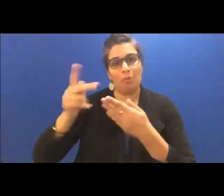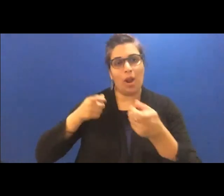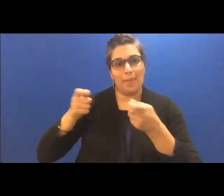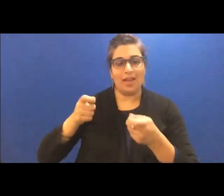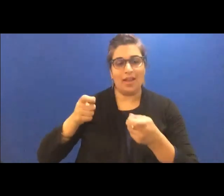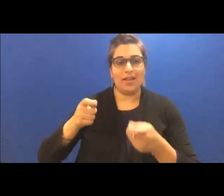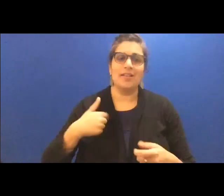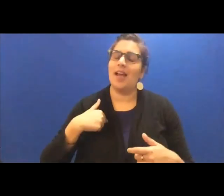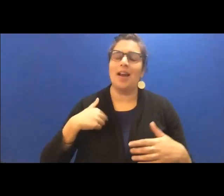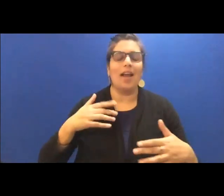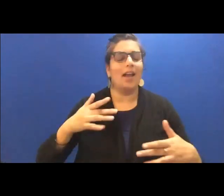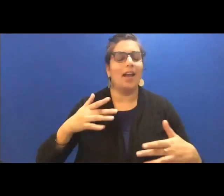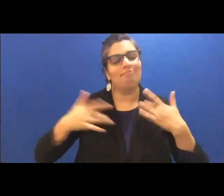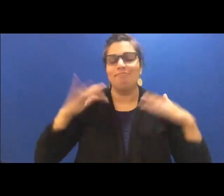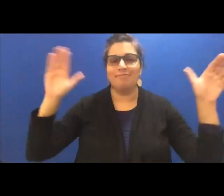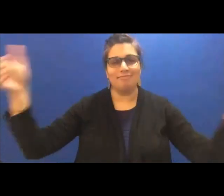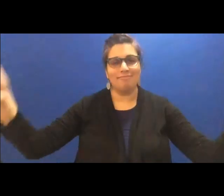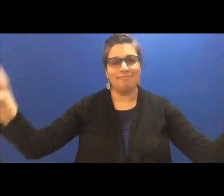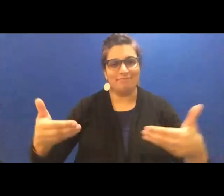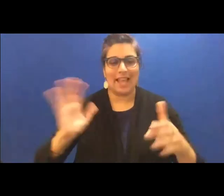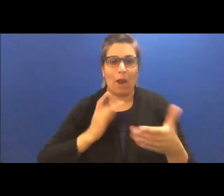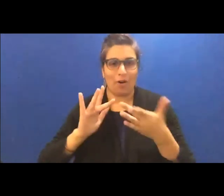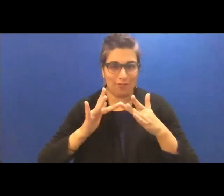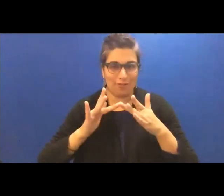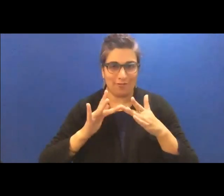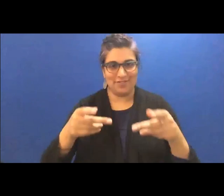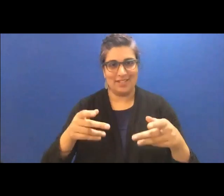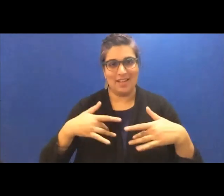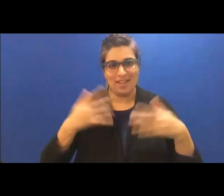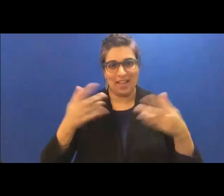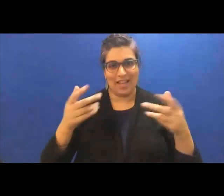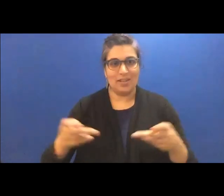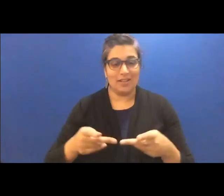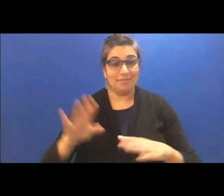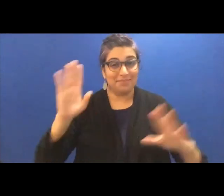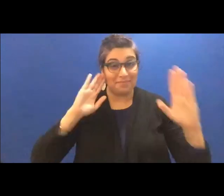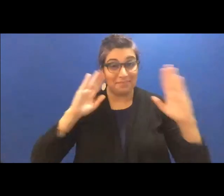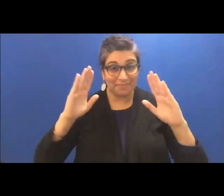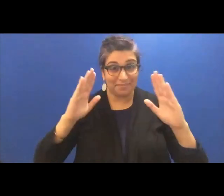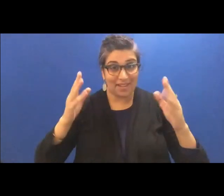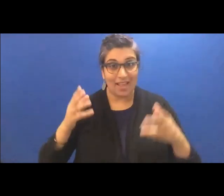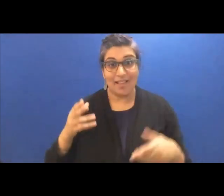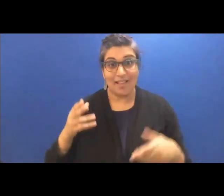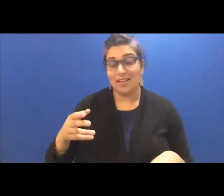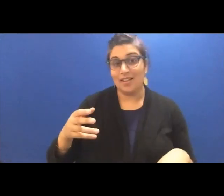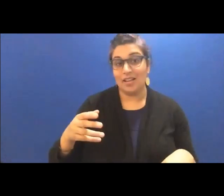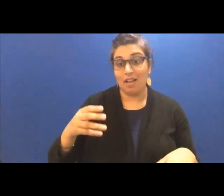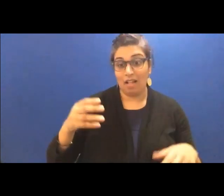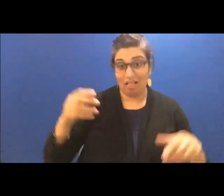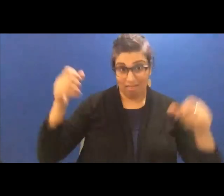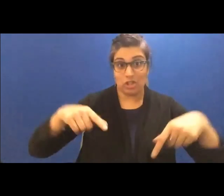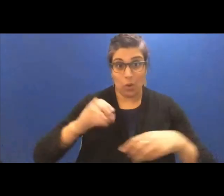my pleasure to welcome you to our virtual event space. Please do say hi, let us know in the chat where you're watching from. I